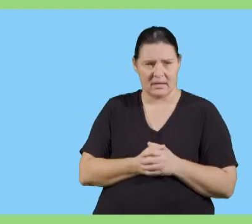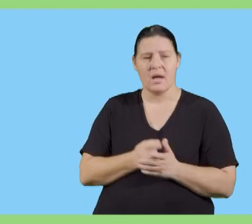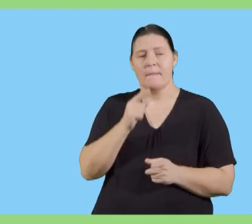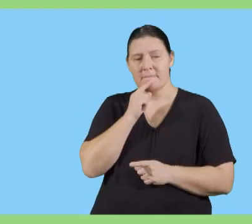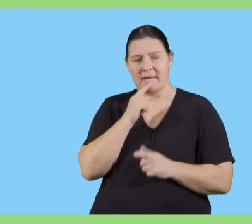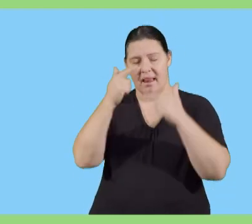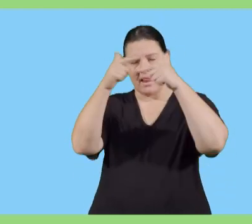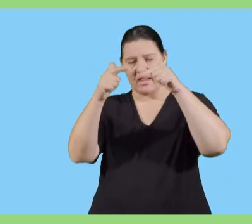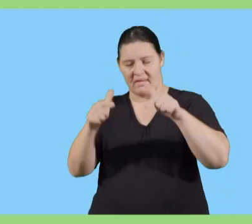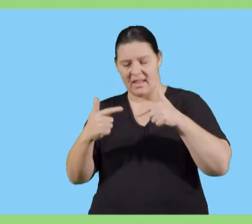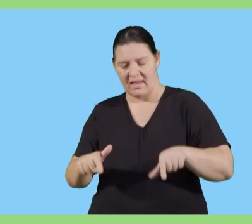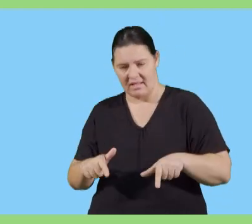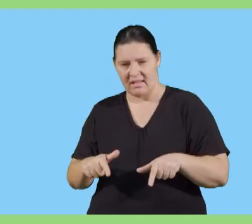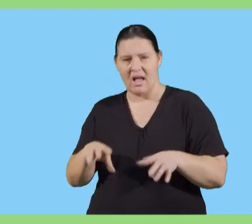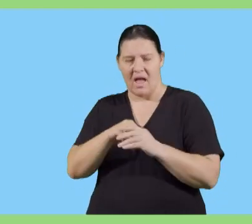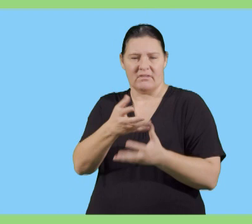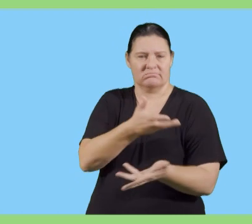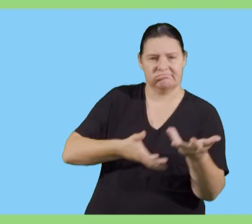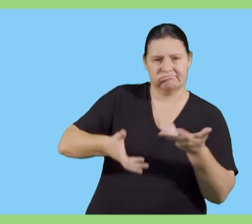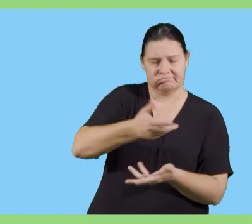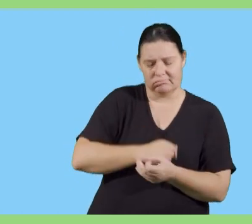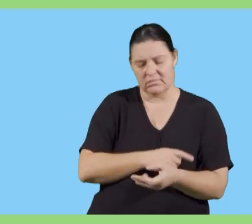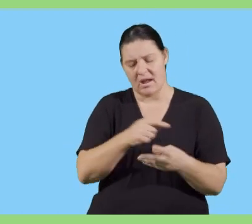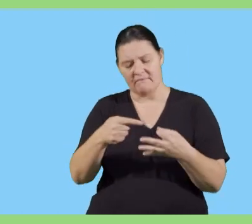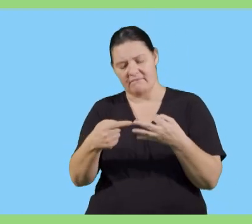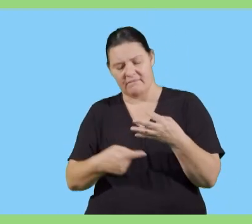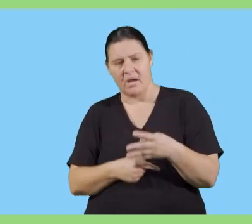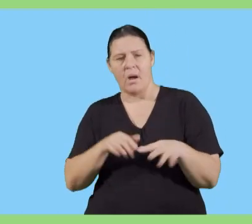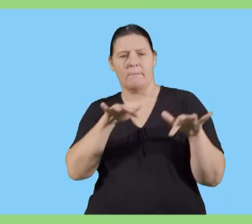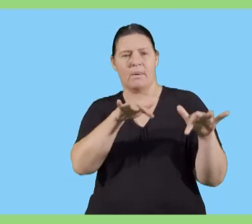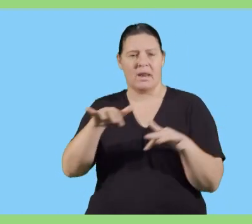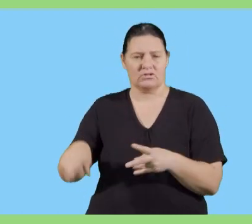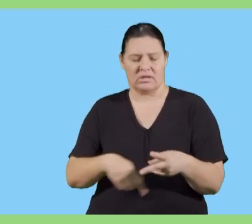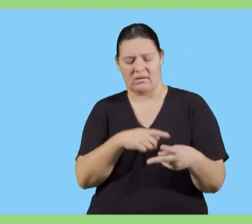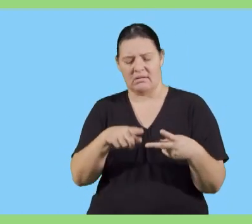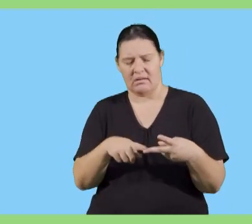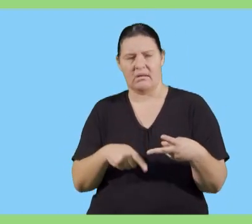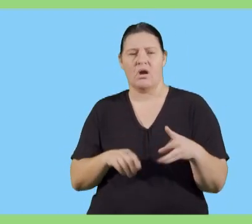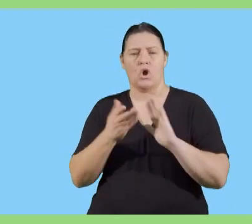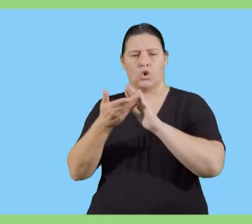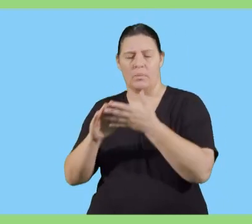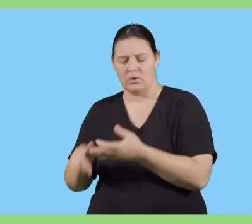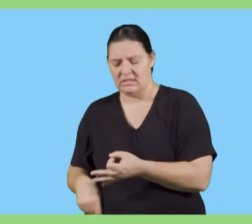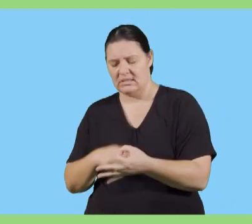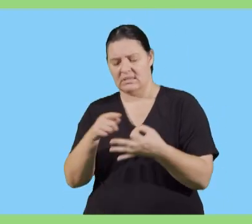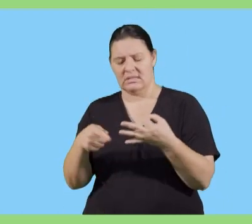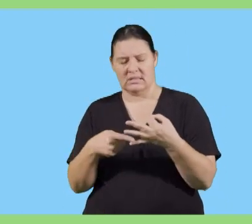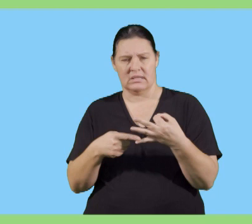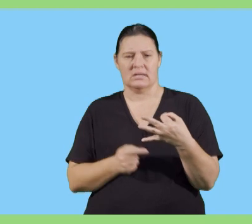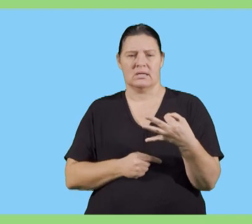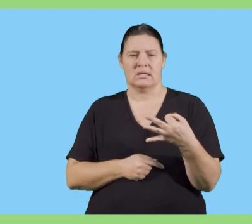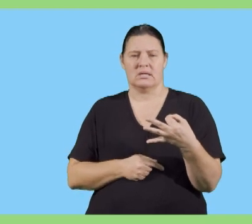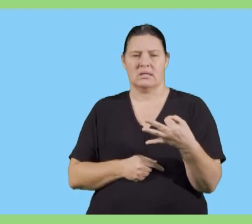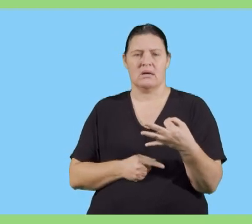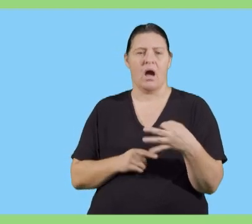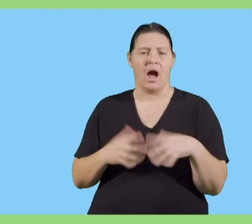the levels of ecological interactions. We spoke about the population, we spoke about the community, and